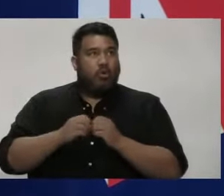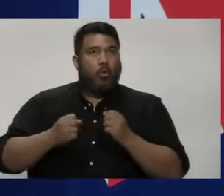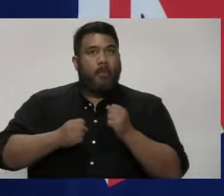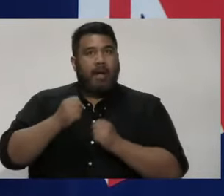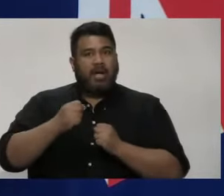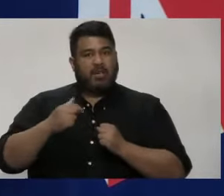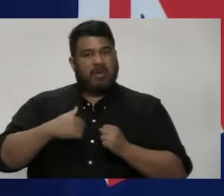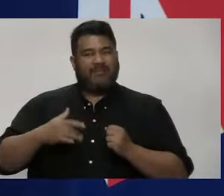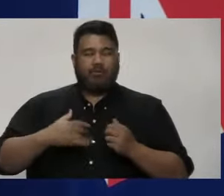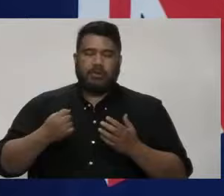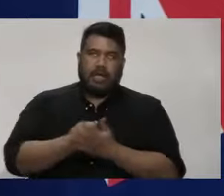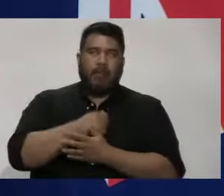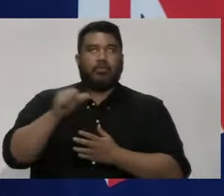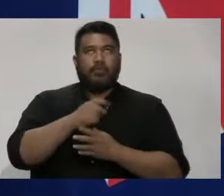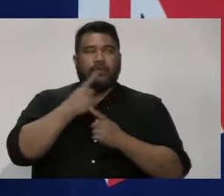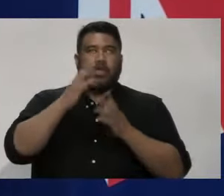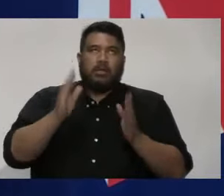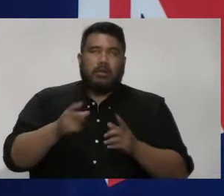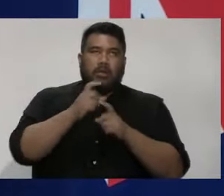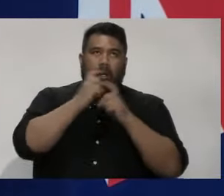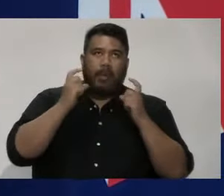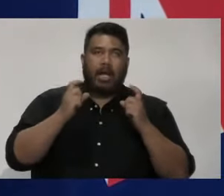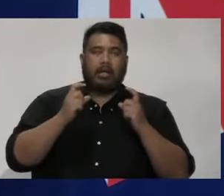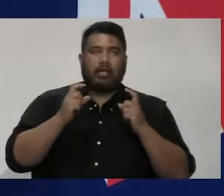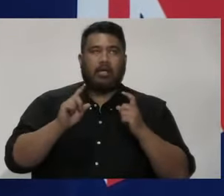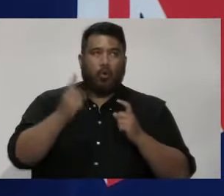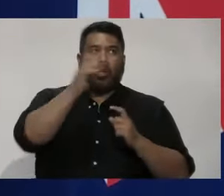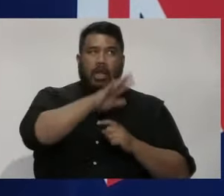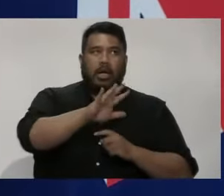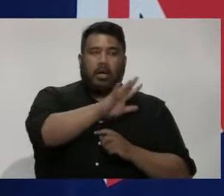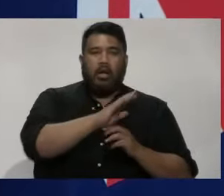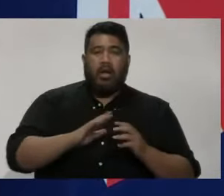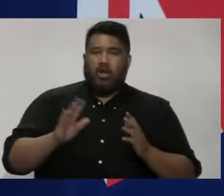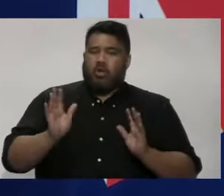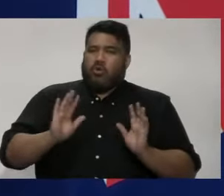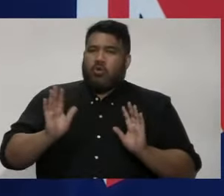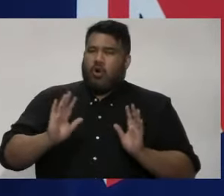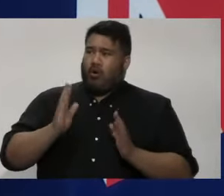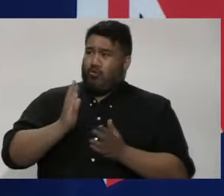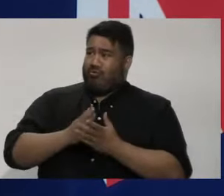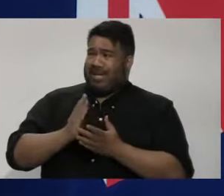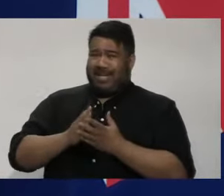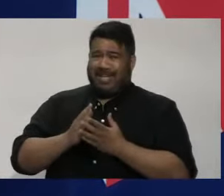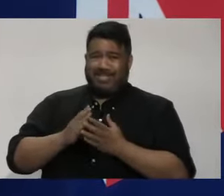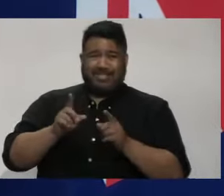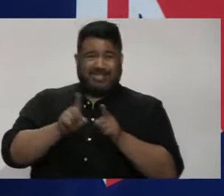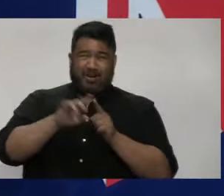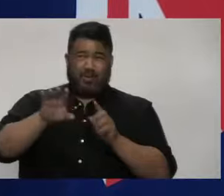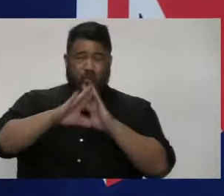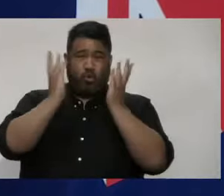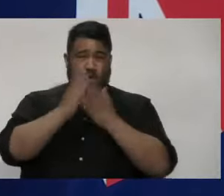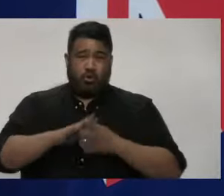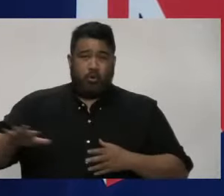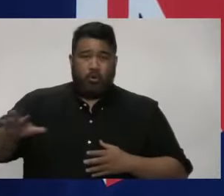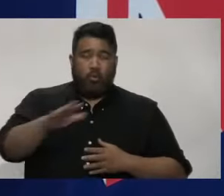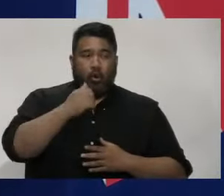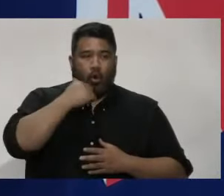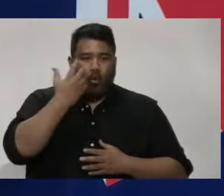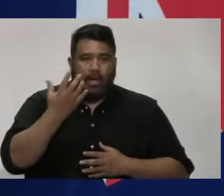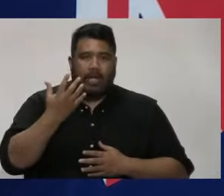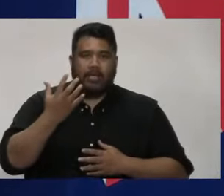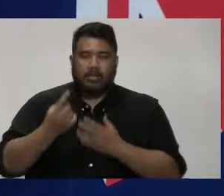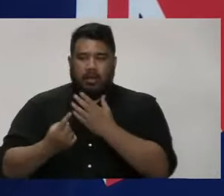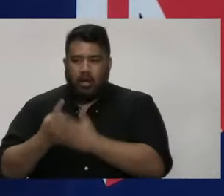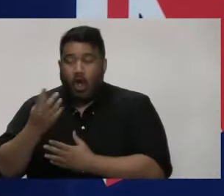whole world has continued to learn, and New Zealand is one of those countries where we've seen new evidence. We've always been willing to act on